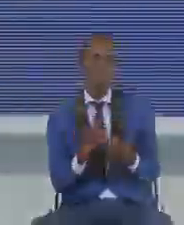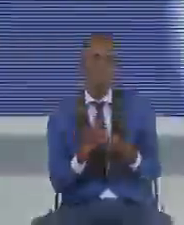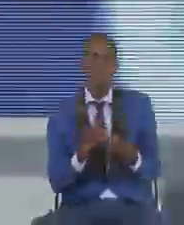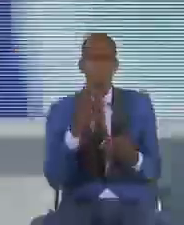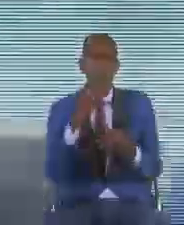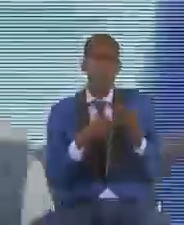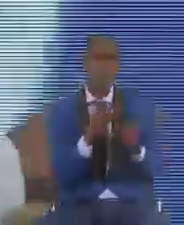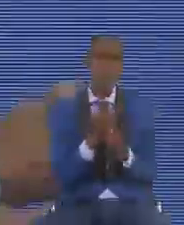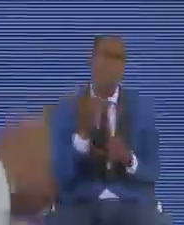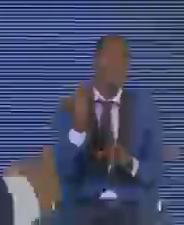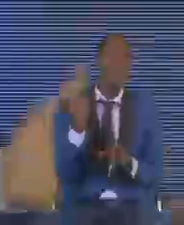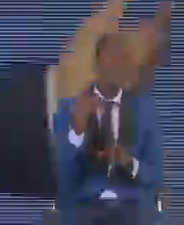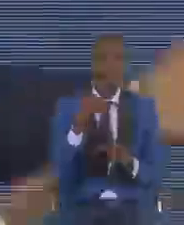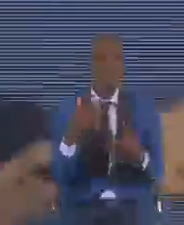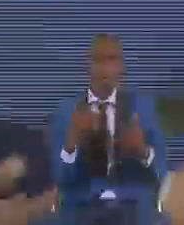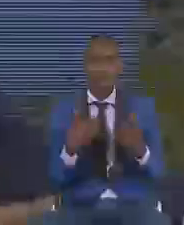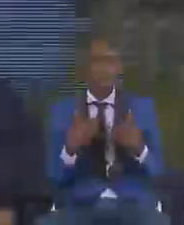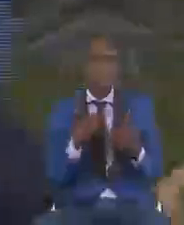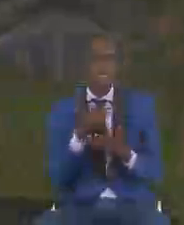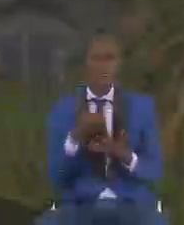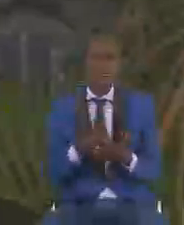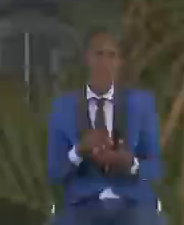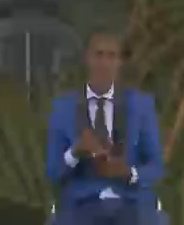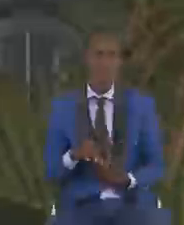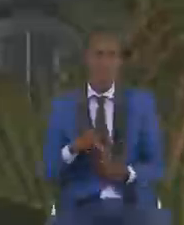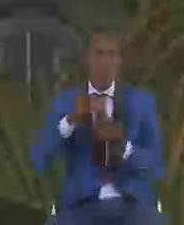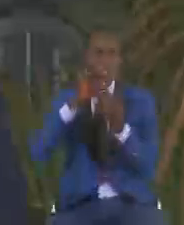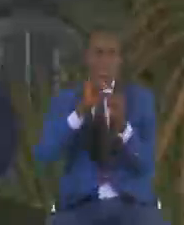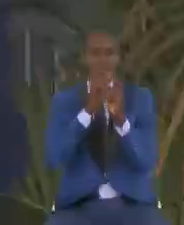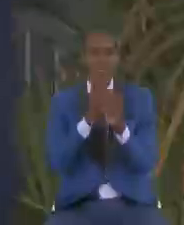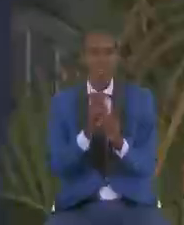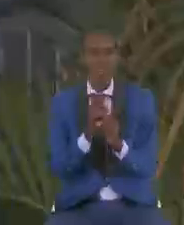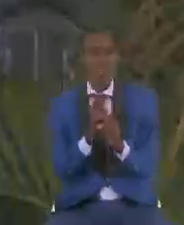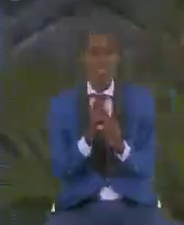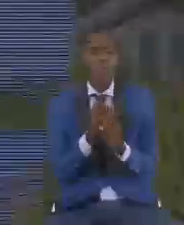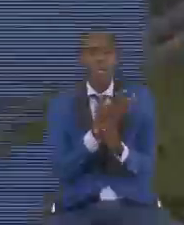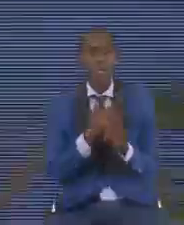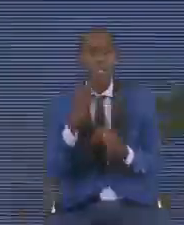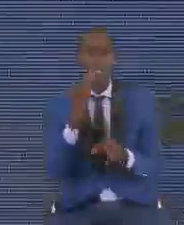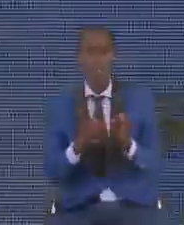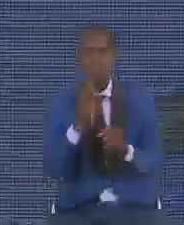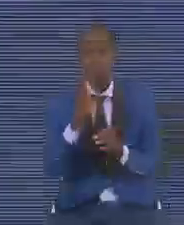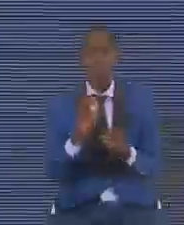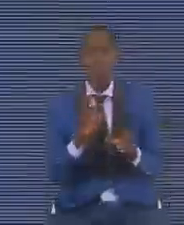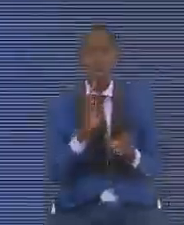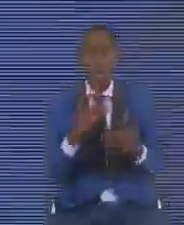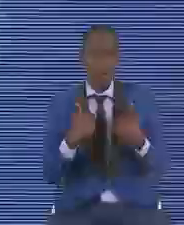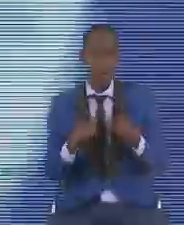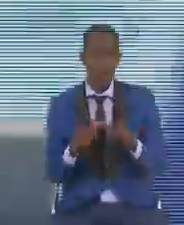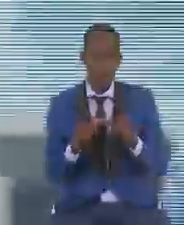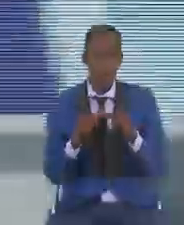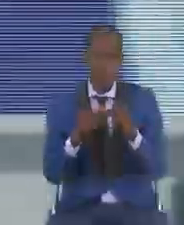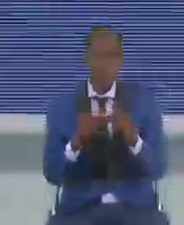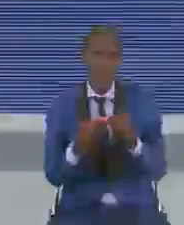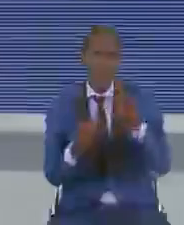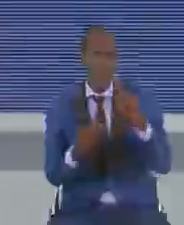5 years ago, you used to have this kind of gift and that kind of gift. And if you had continued a step at